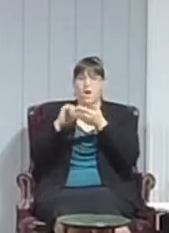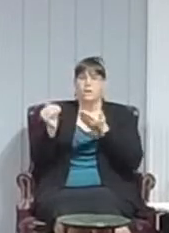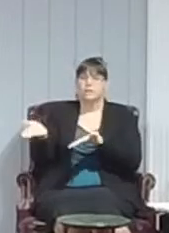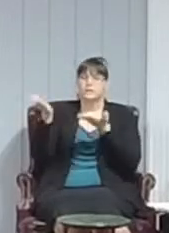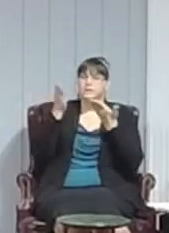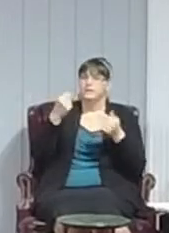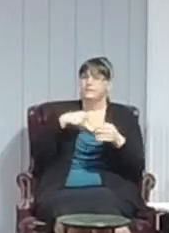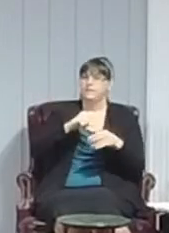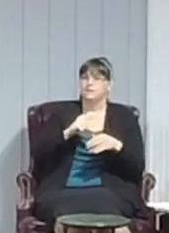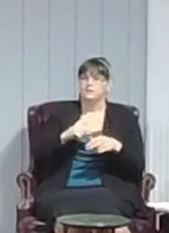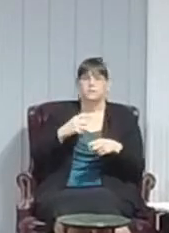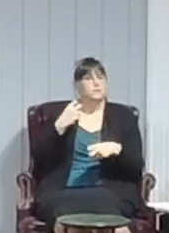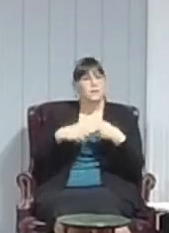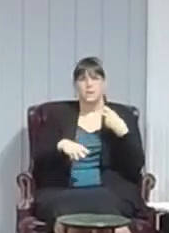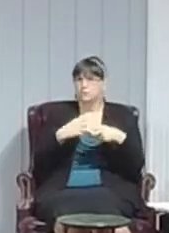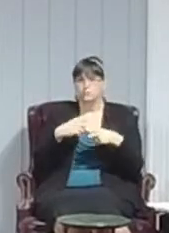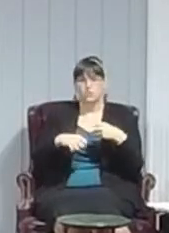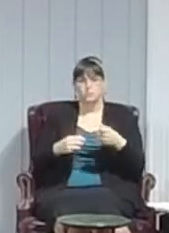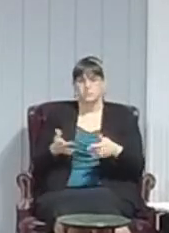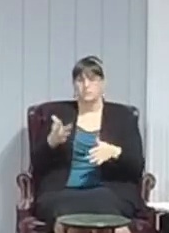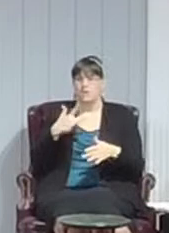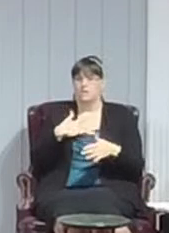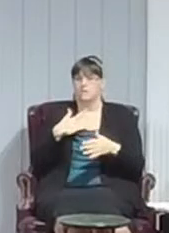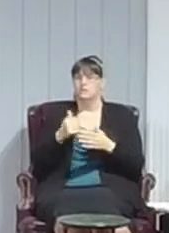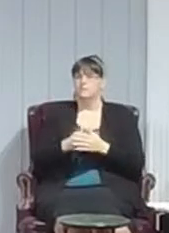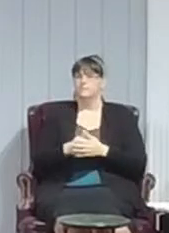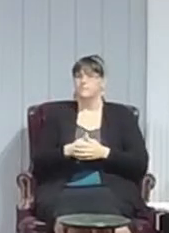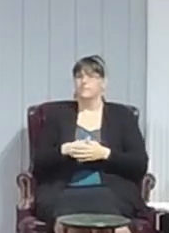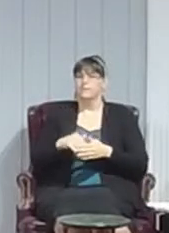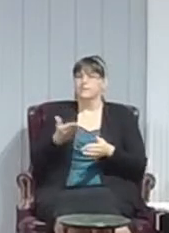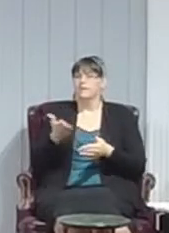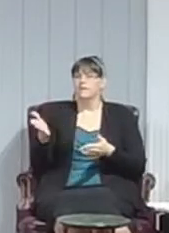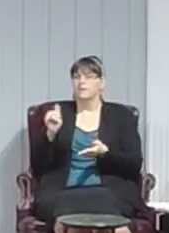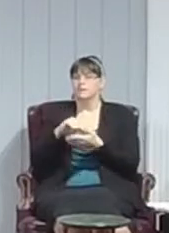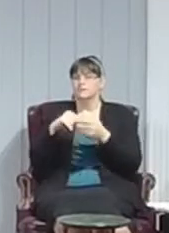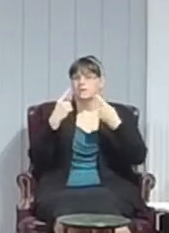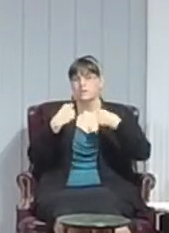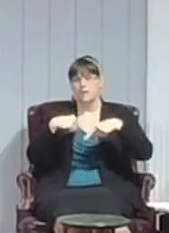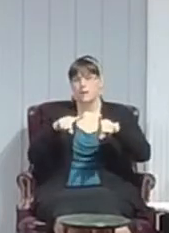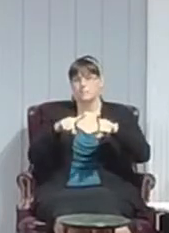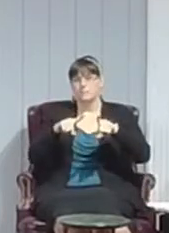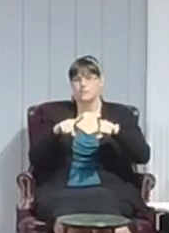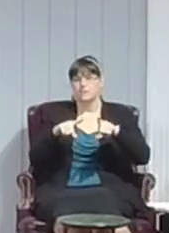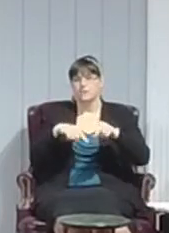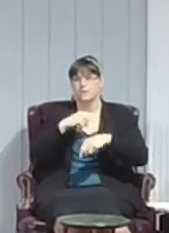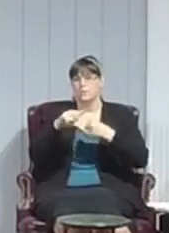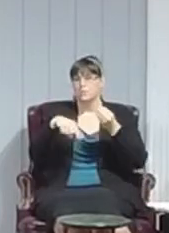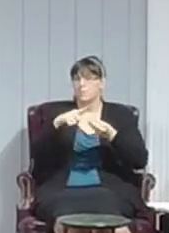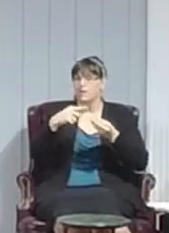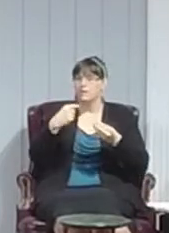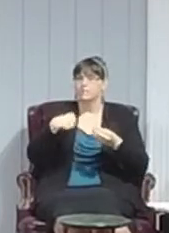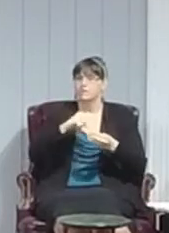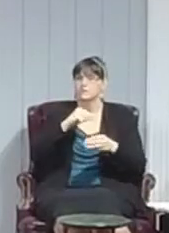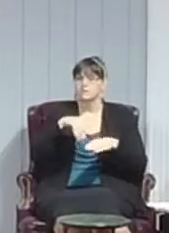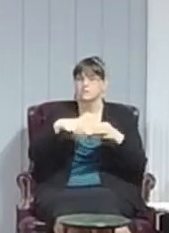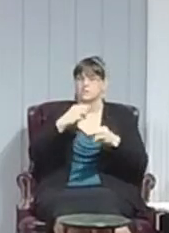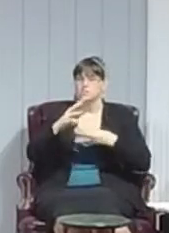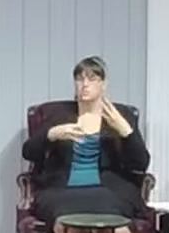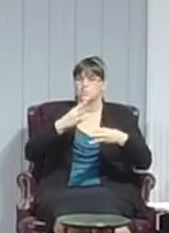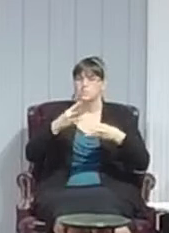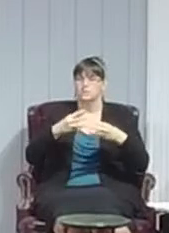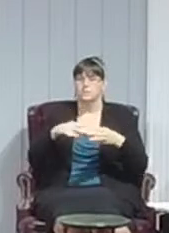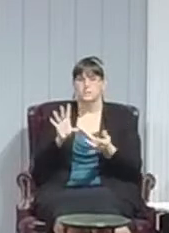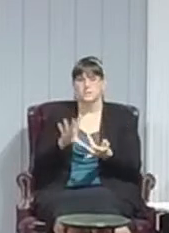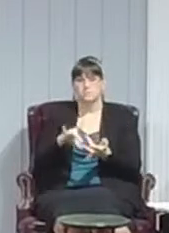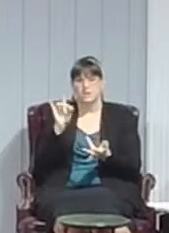us an untroubled heart. At the things that are going on in around us in the world, and especially